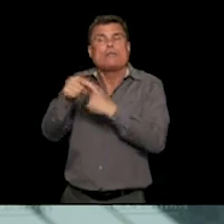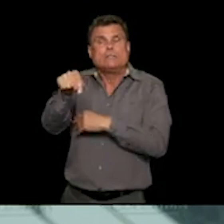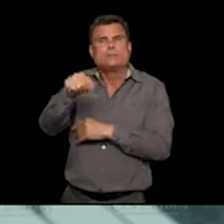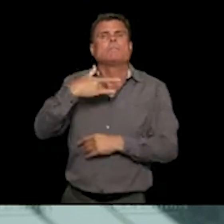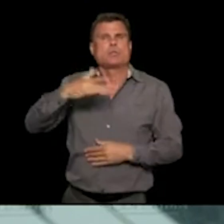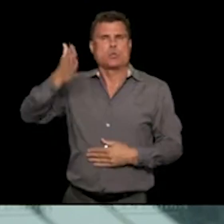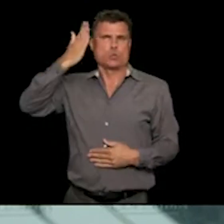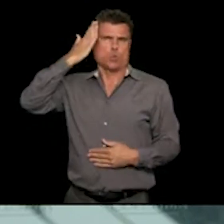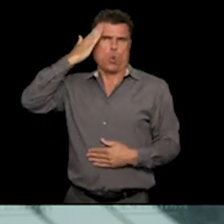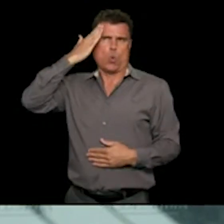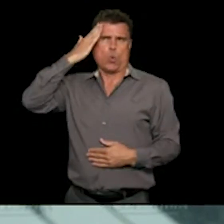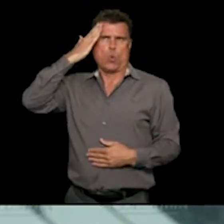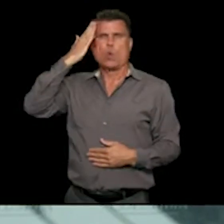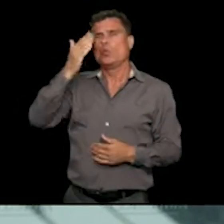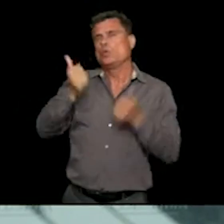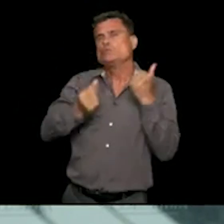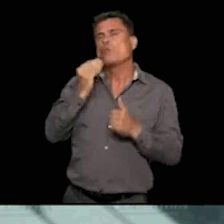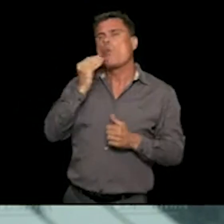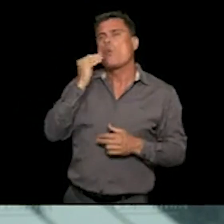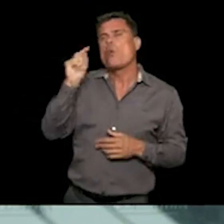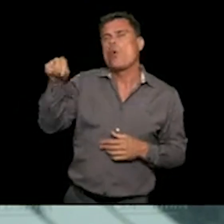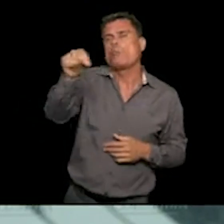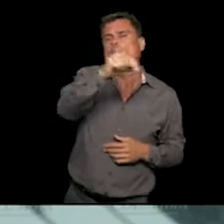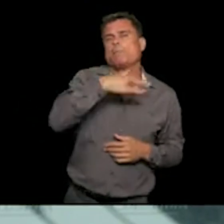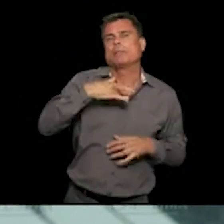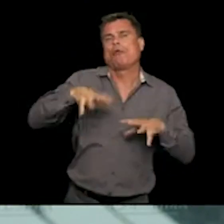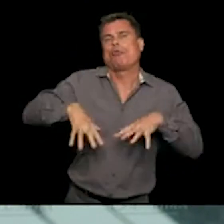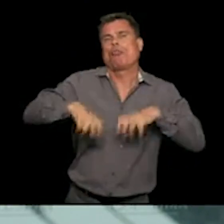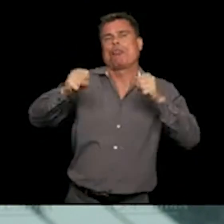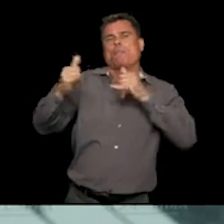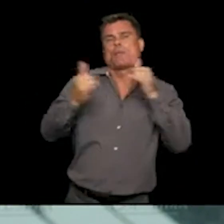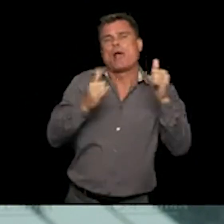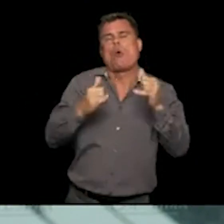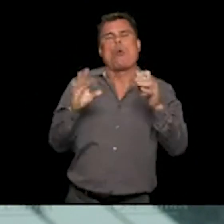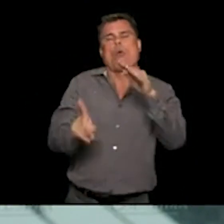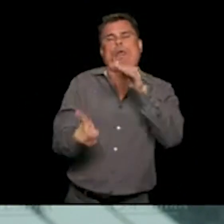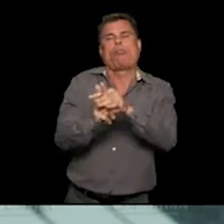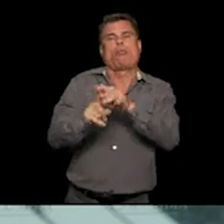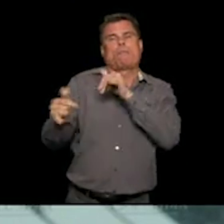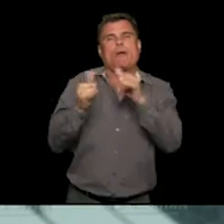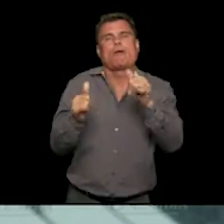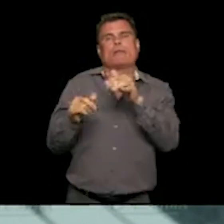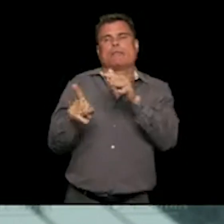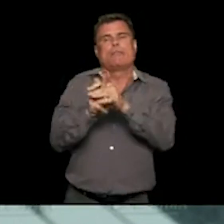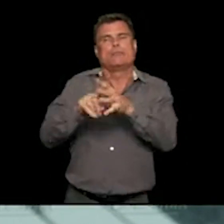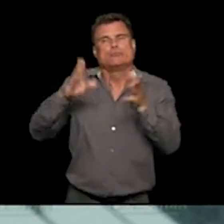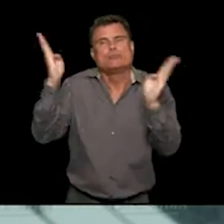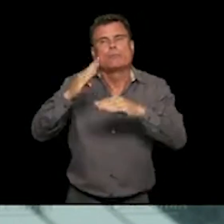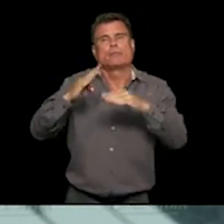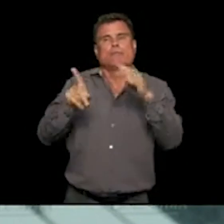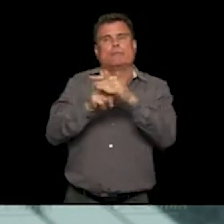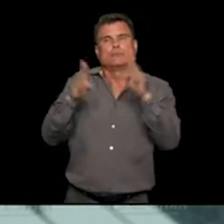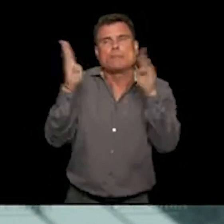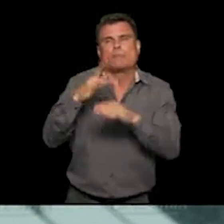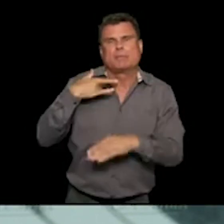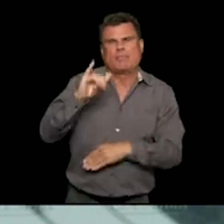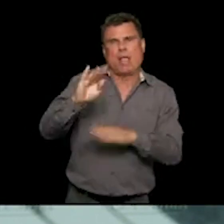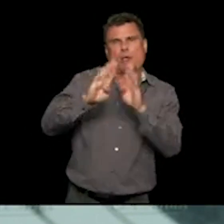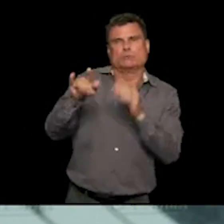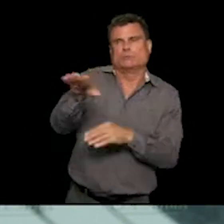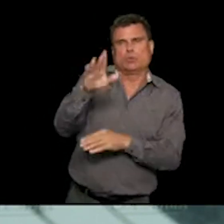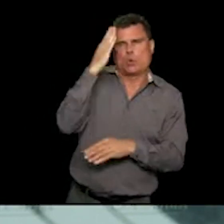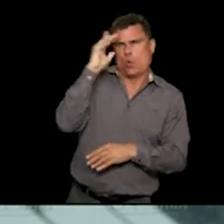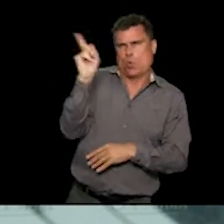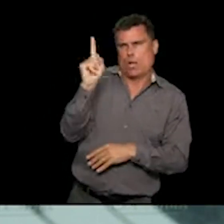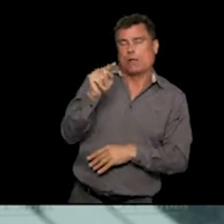are and who the repeat offenders are, as do police, because it's not just COVID-19 that they're often called to